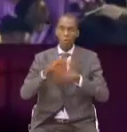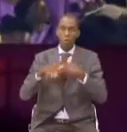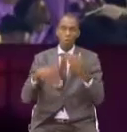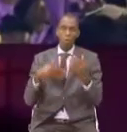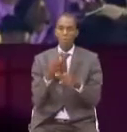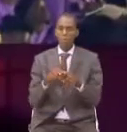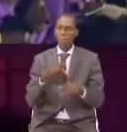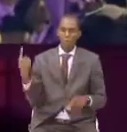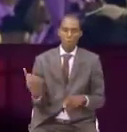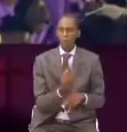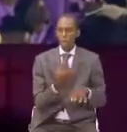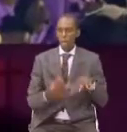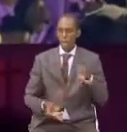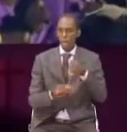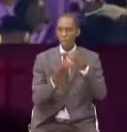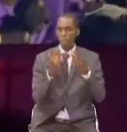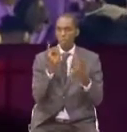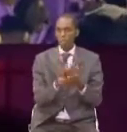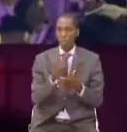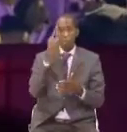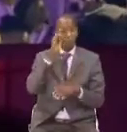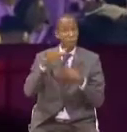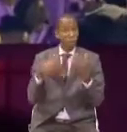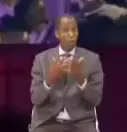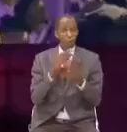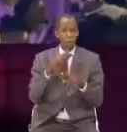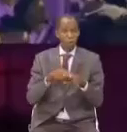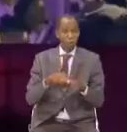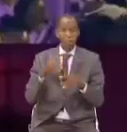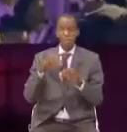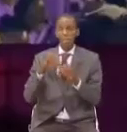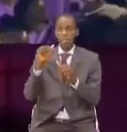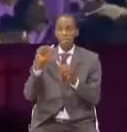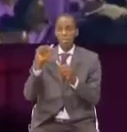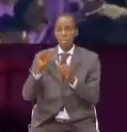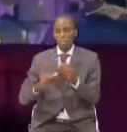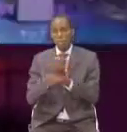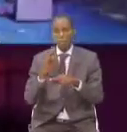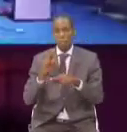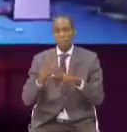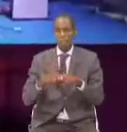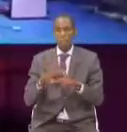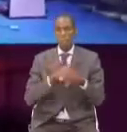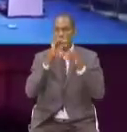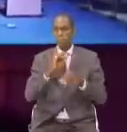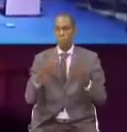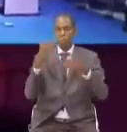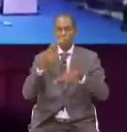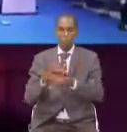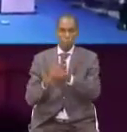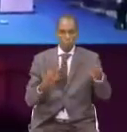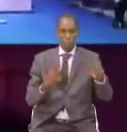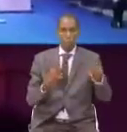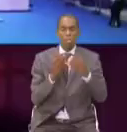that. For all nations and everyone in every nation, and the blessing comes upon you, and the blessings are available.